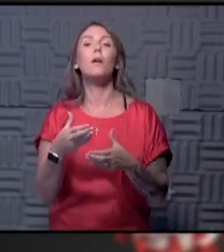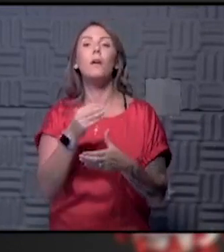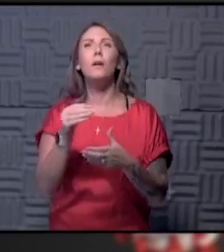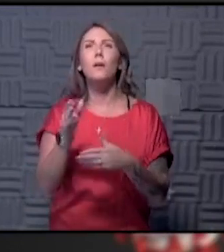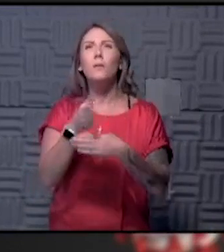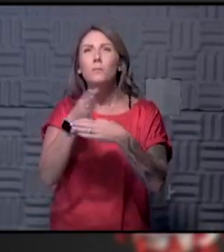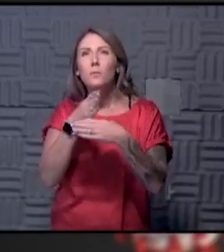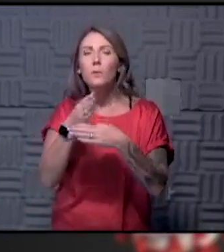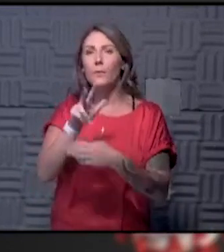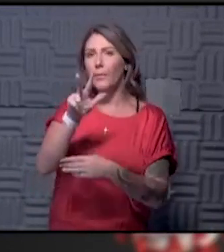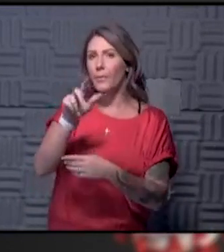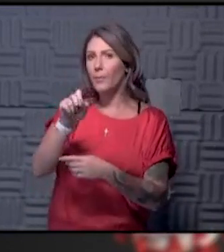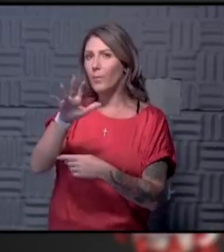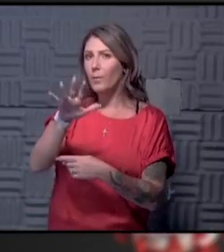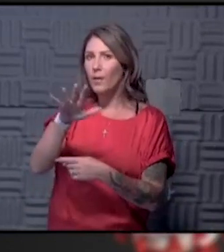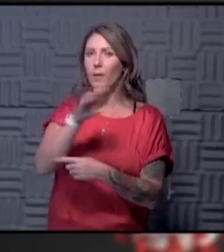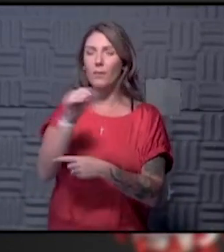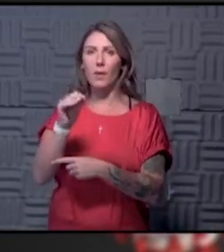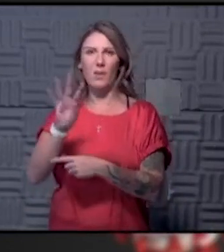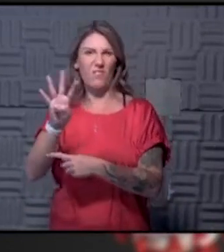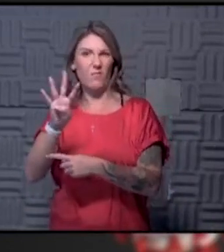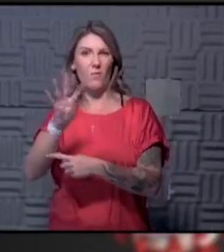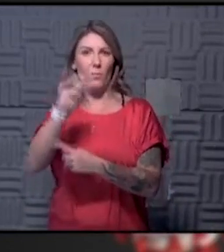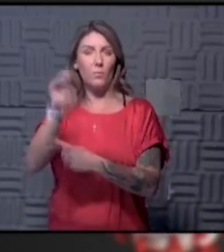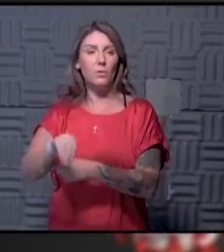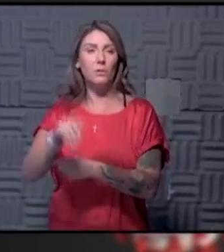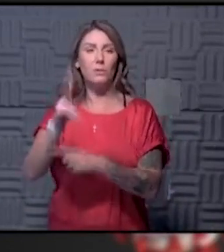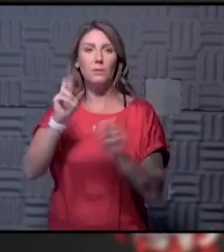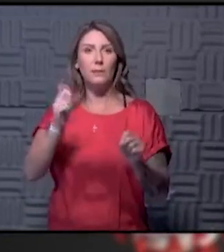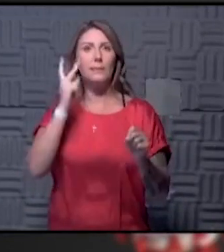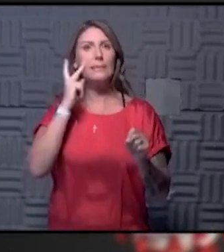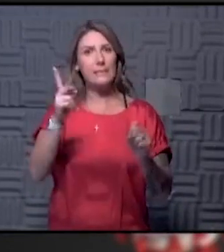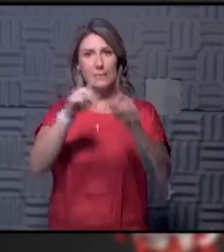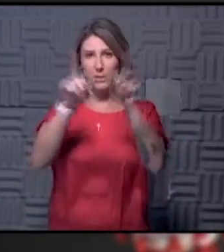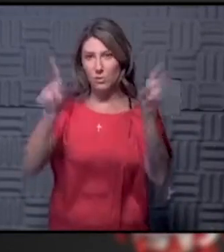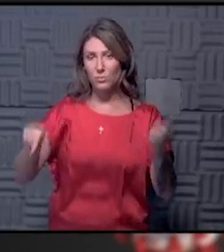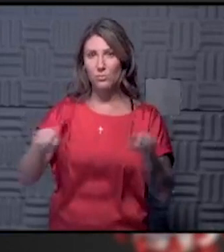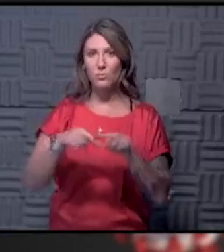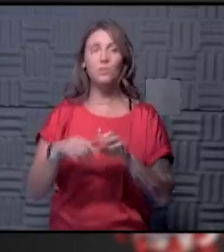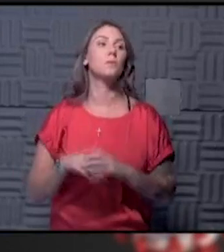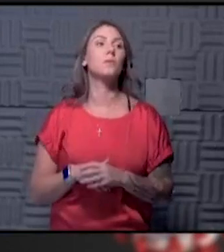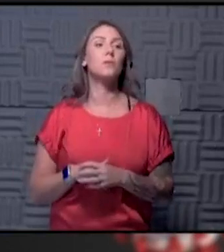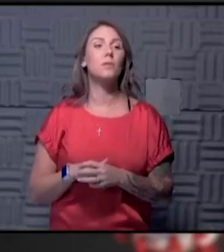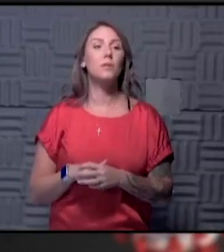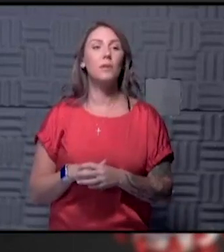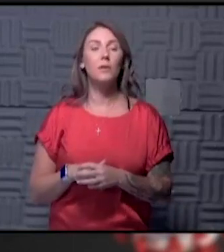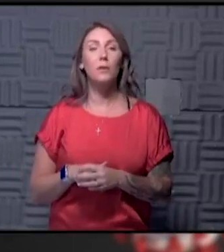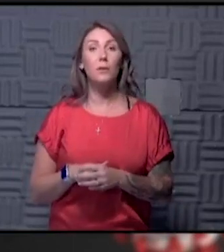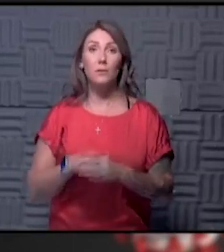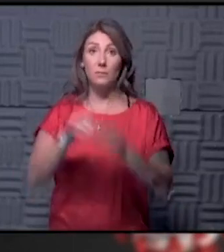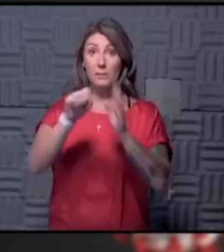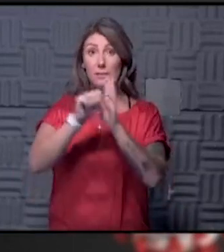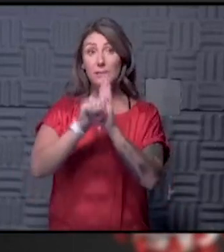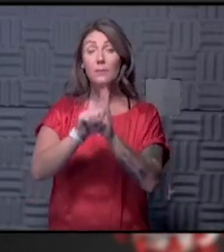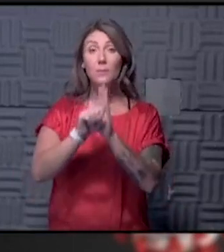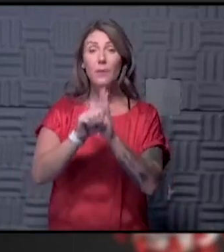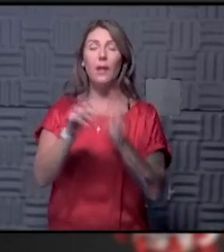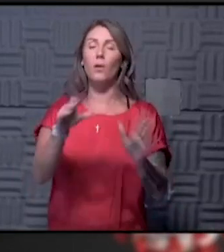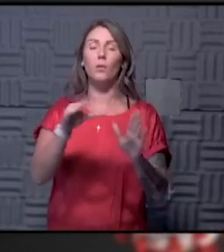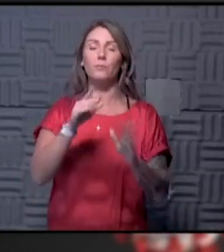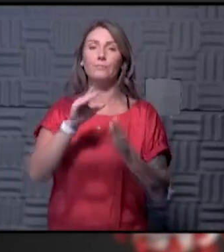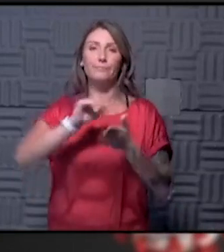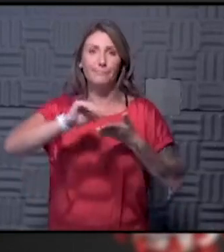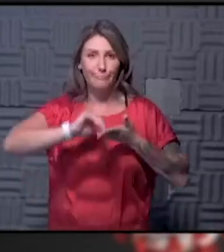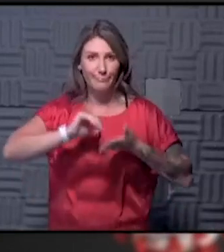and 4% positivity rate, as you can see on the screen there. The symptomatic test, or excuse me, the